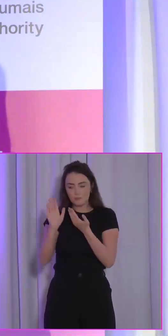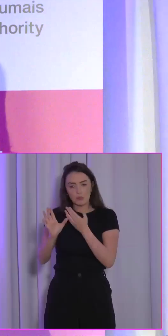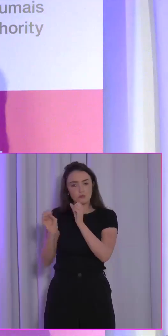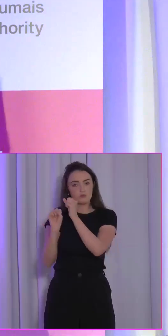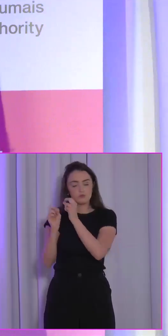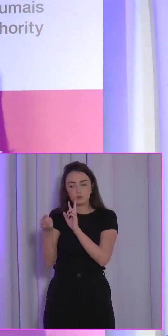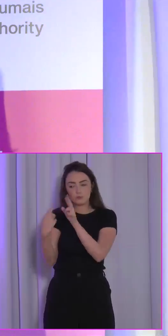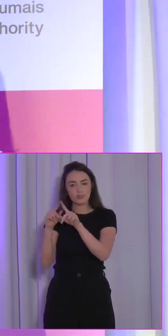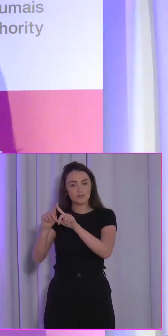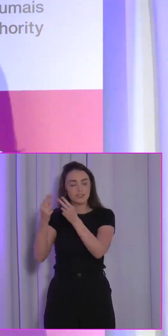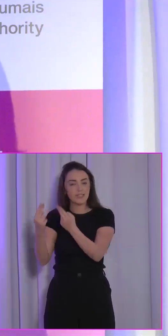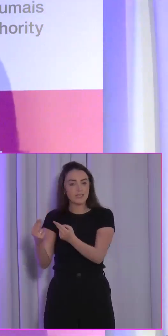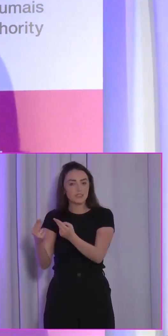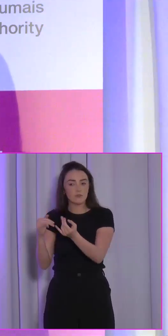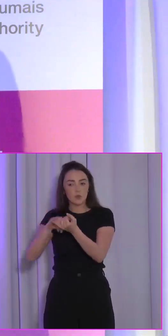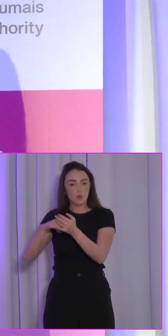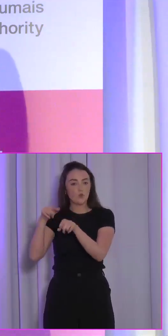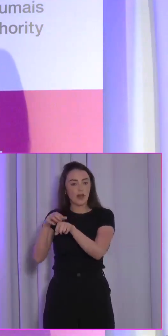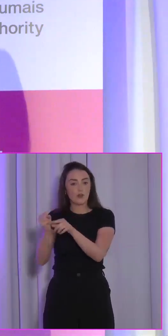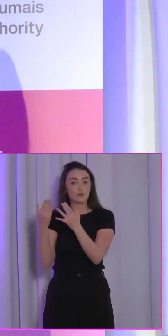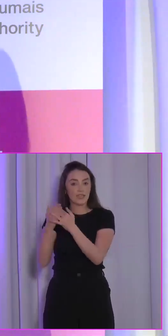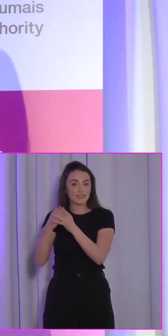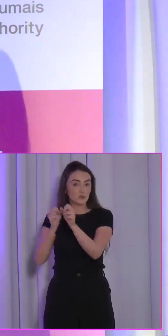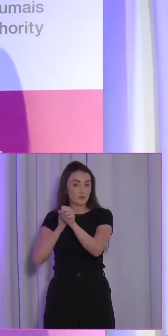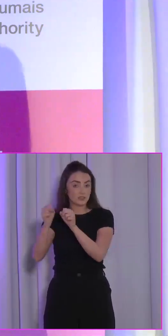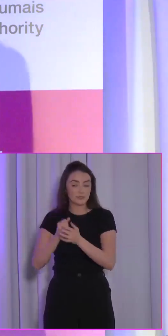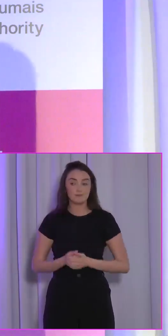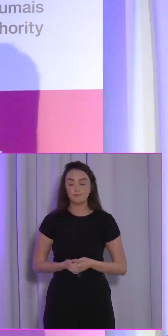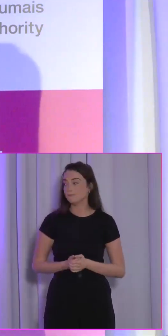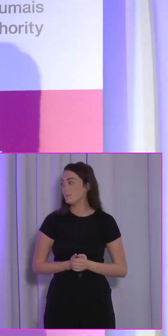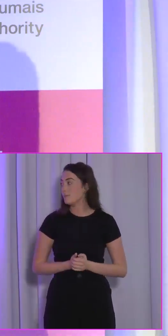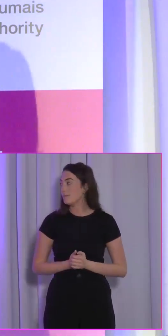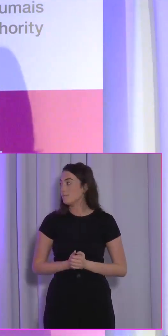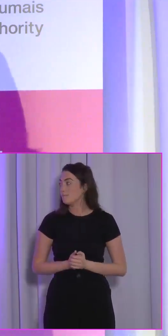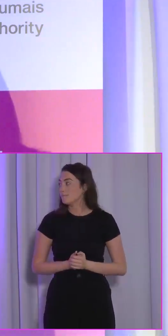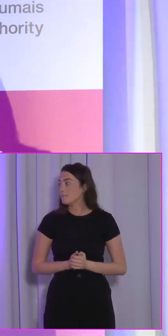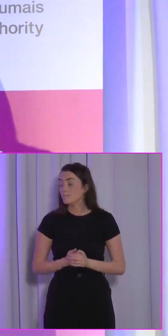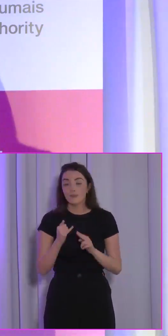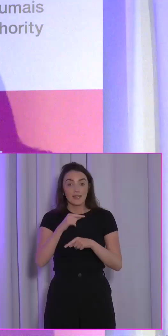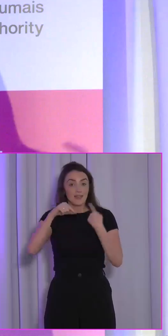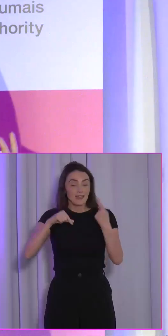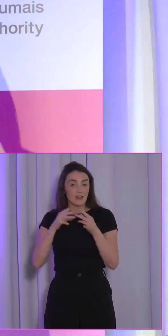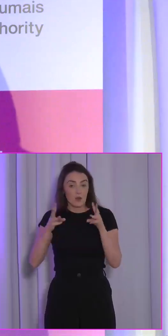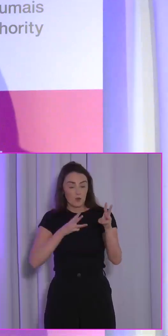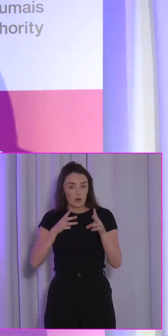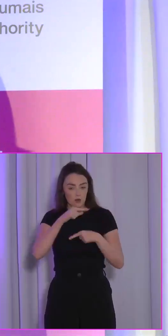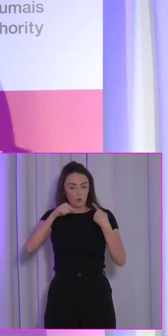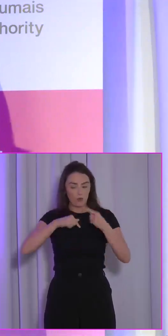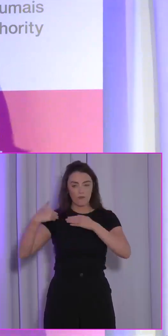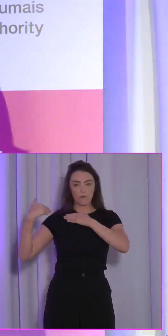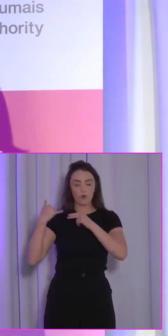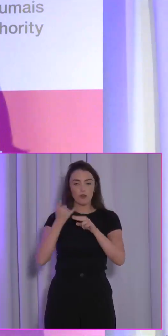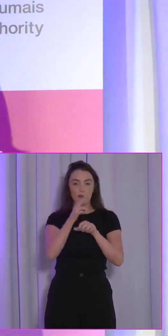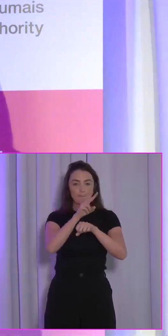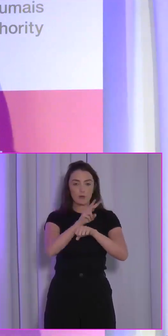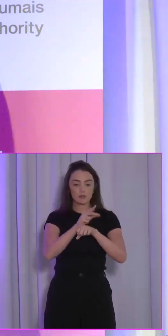to the needs of people who rely on those access services. So in our work, we have a role in